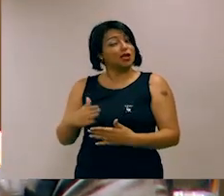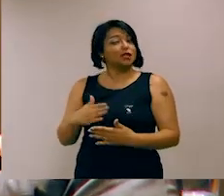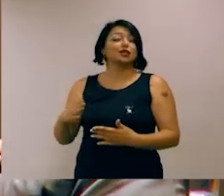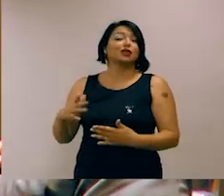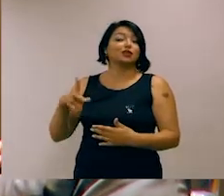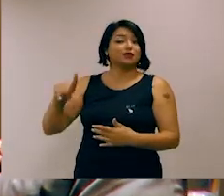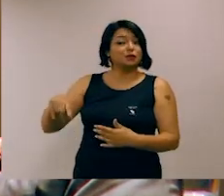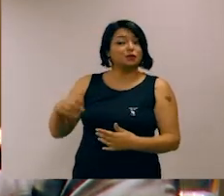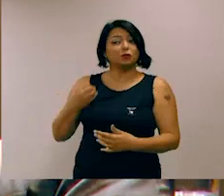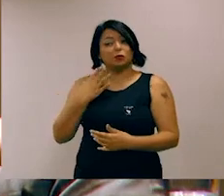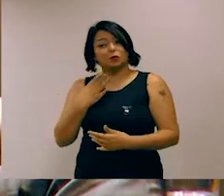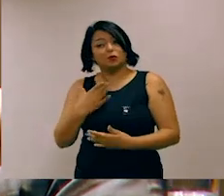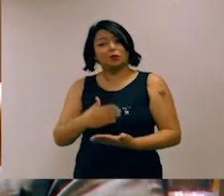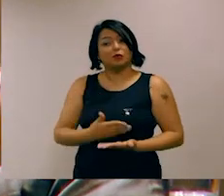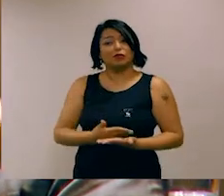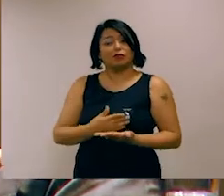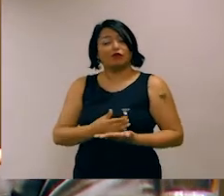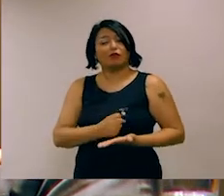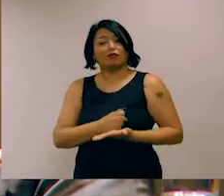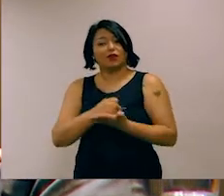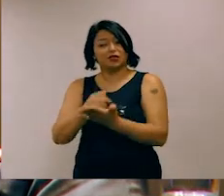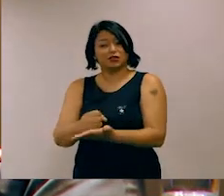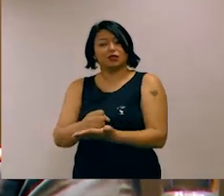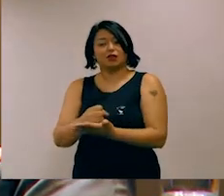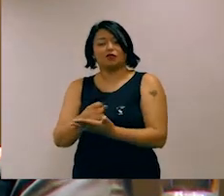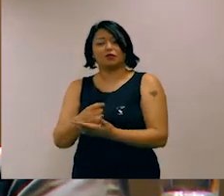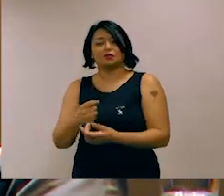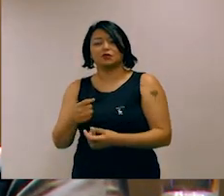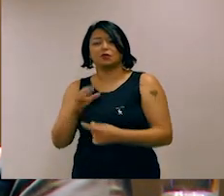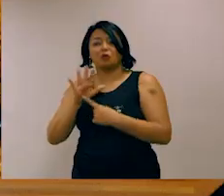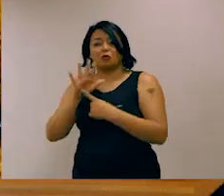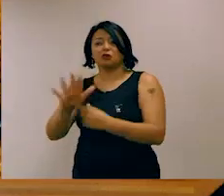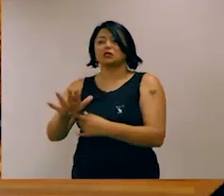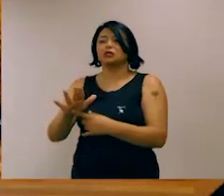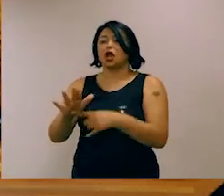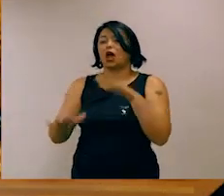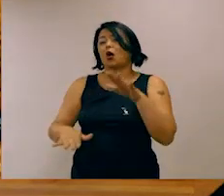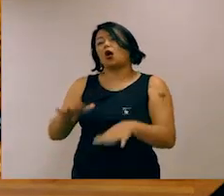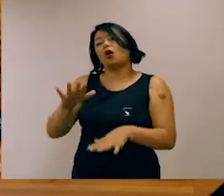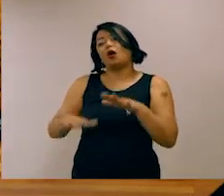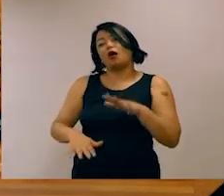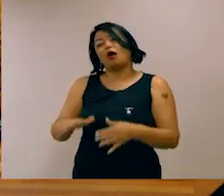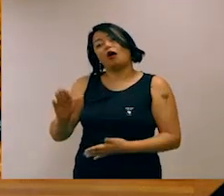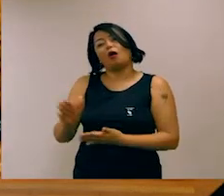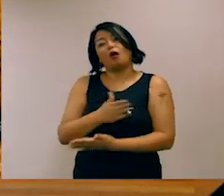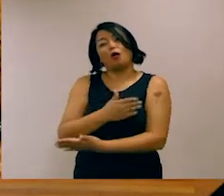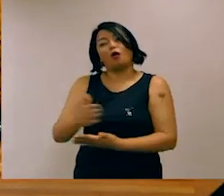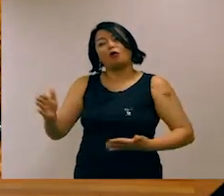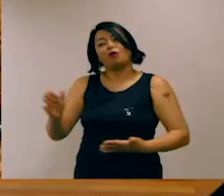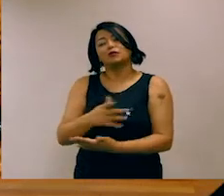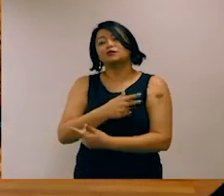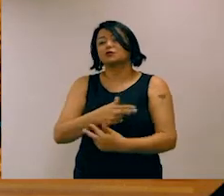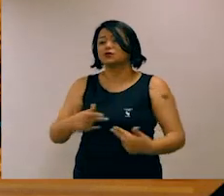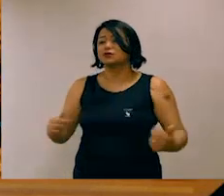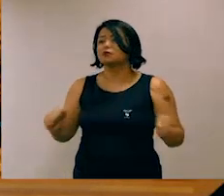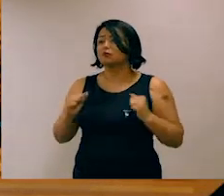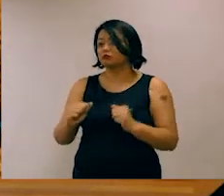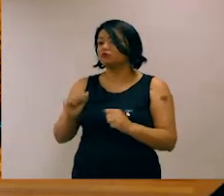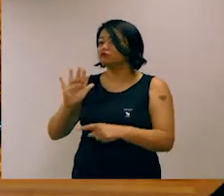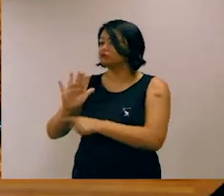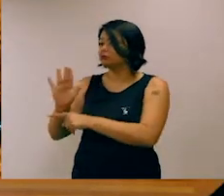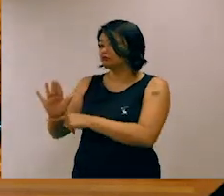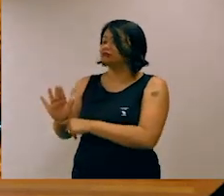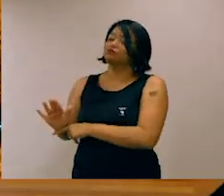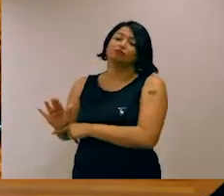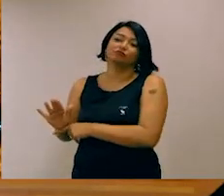But do you think else? Maybe it's really important to come like with these questions and maybe to think